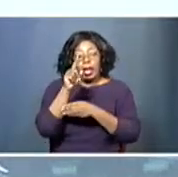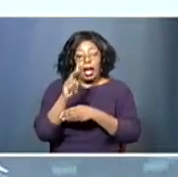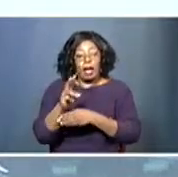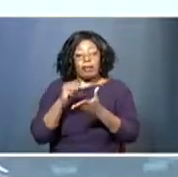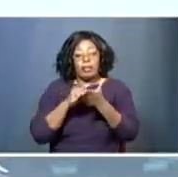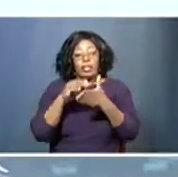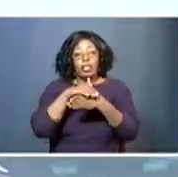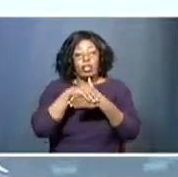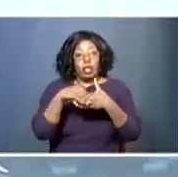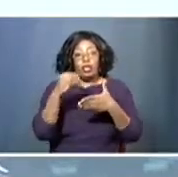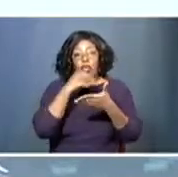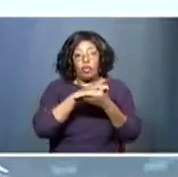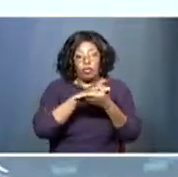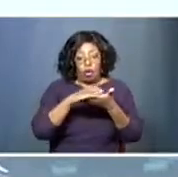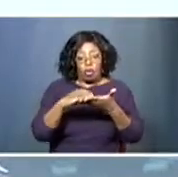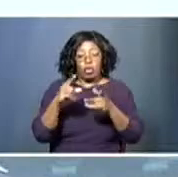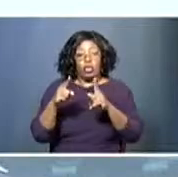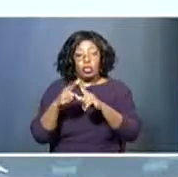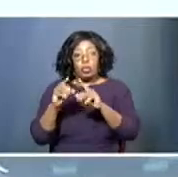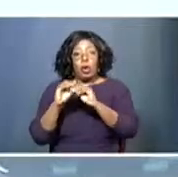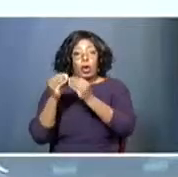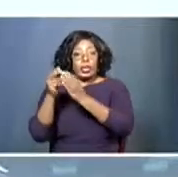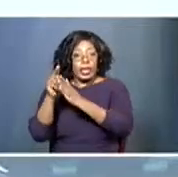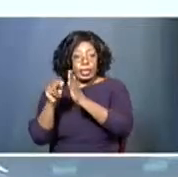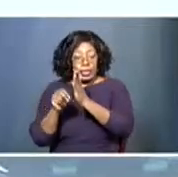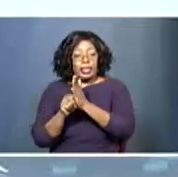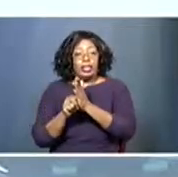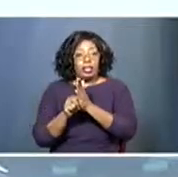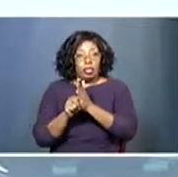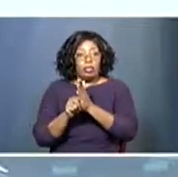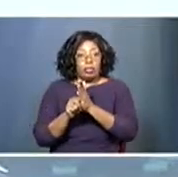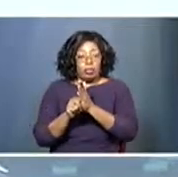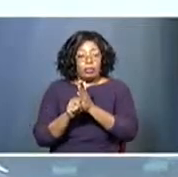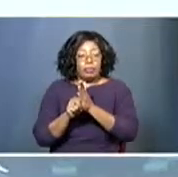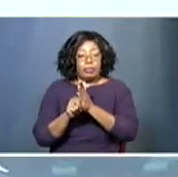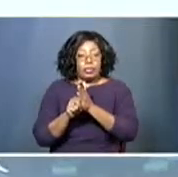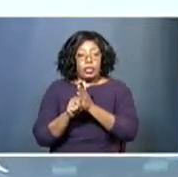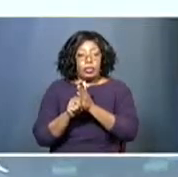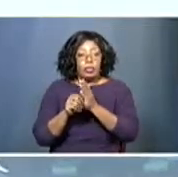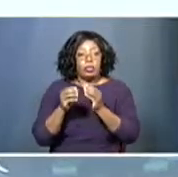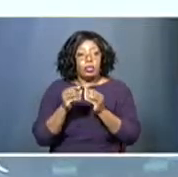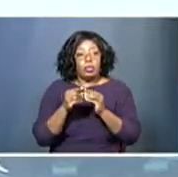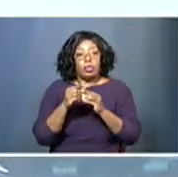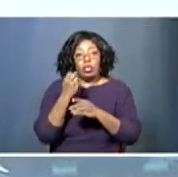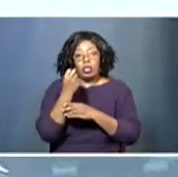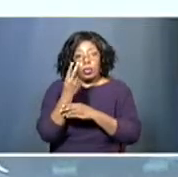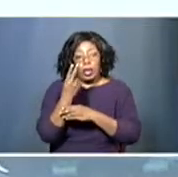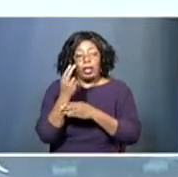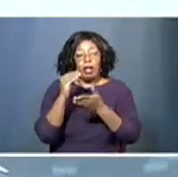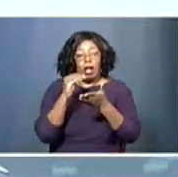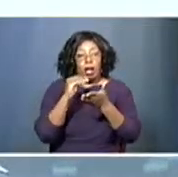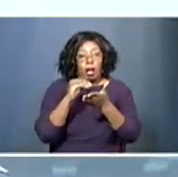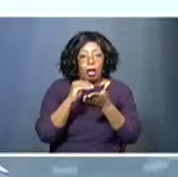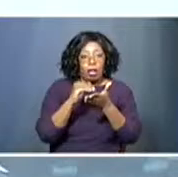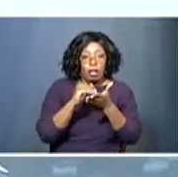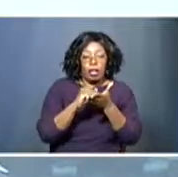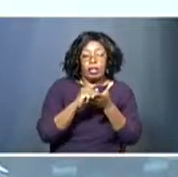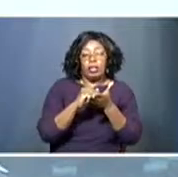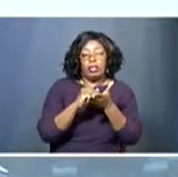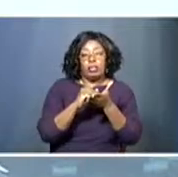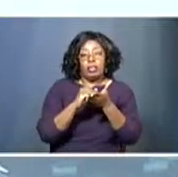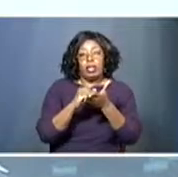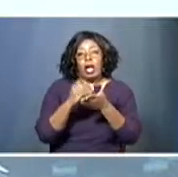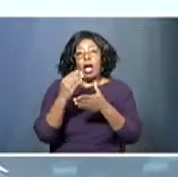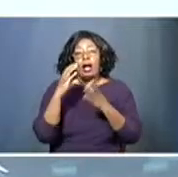food vouchers to charitable organizations, translating to more than 12,500 Christmas meals, feeding more